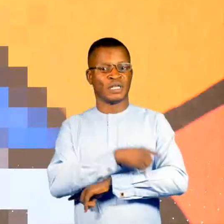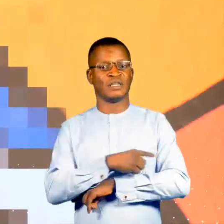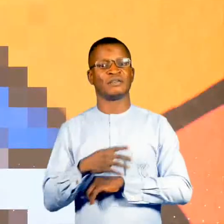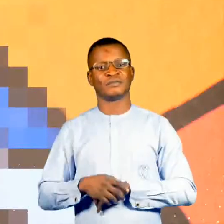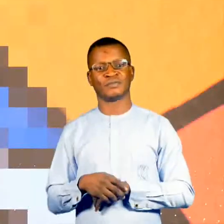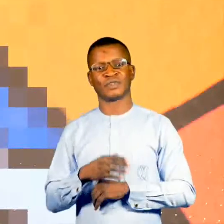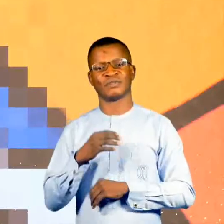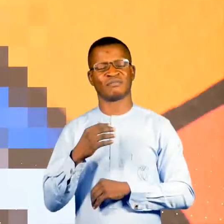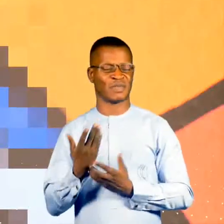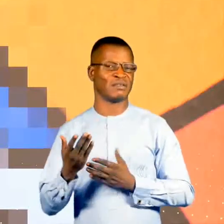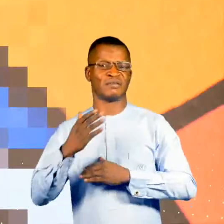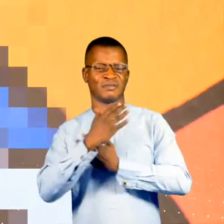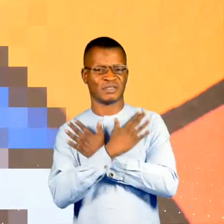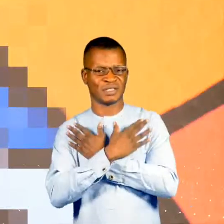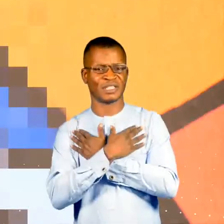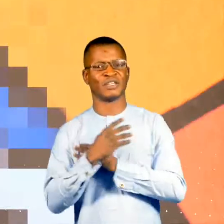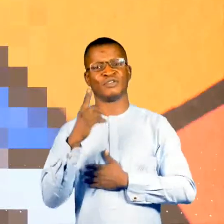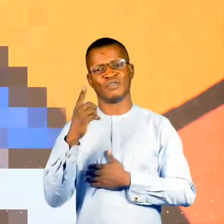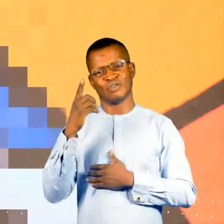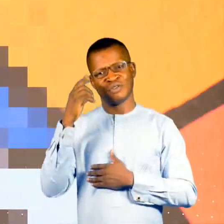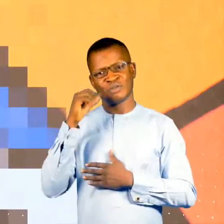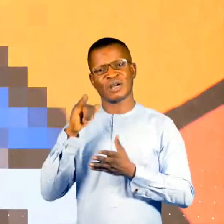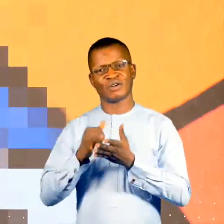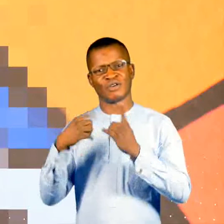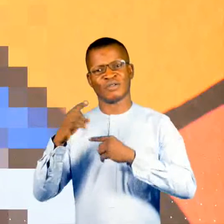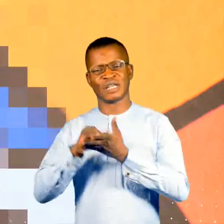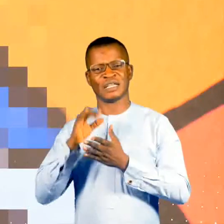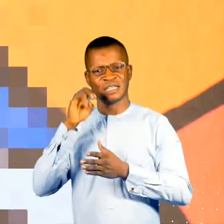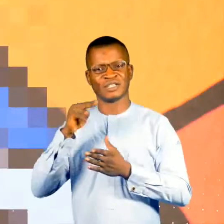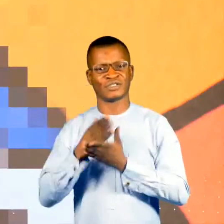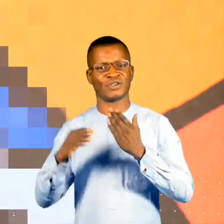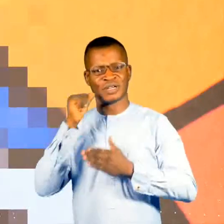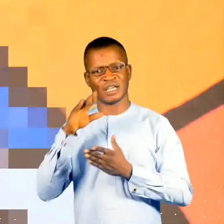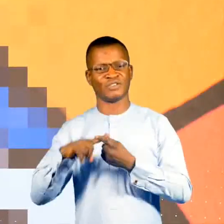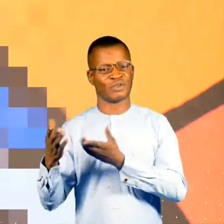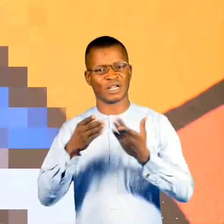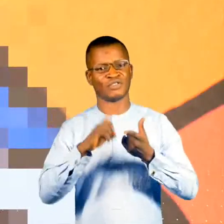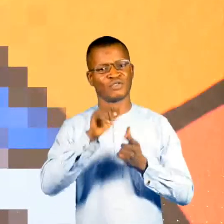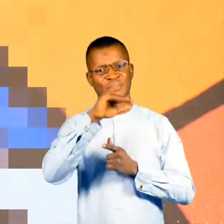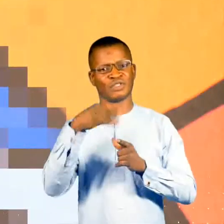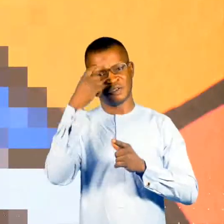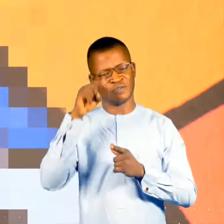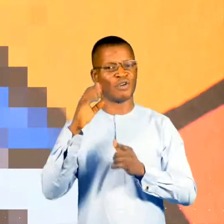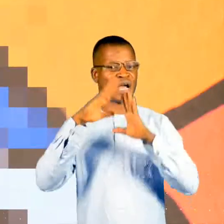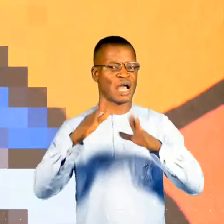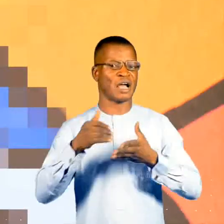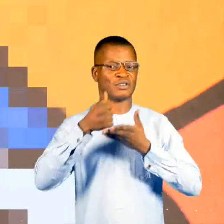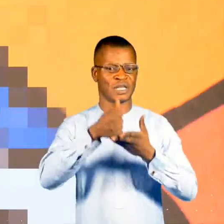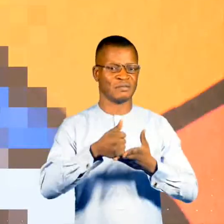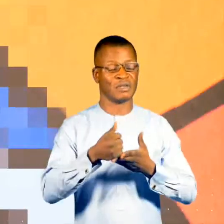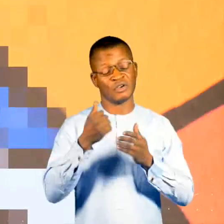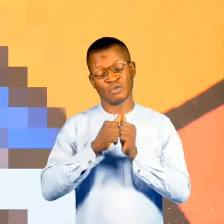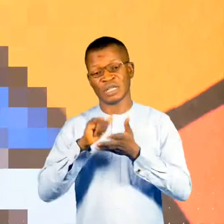I was at one certain day, and I can't forget that day, Sunday, when one woman come that he needs some girls that will take